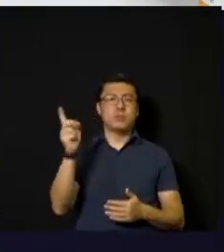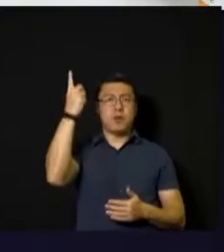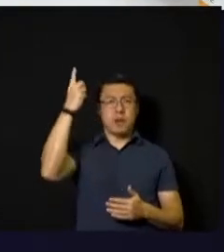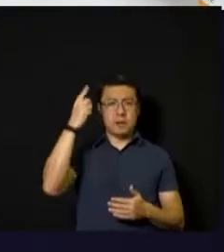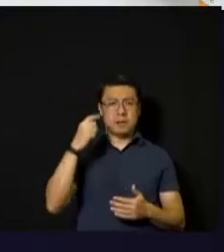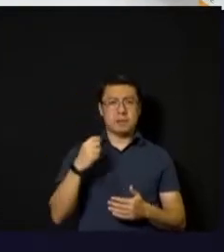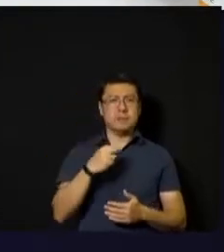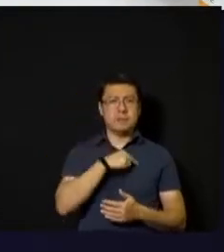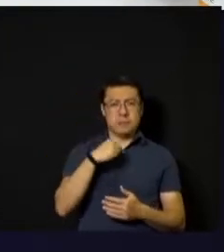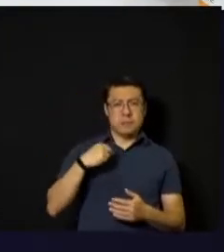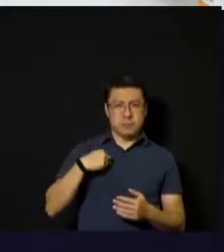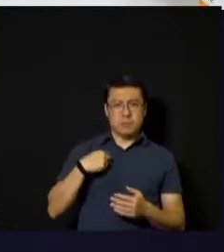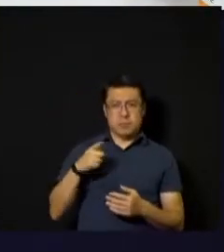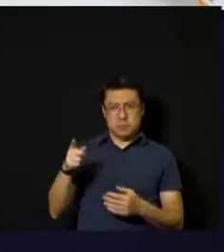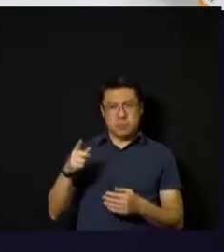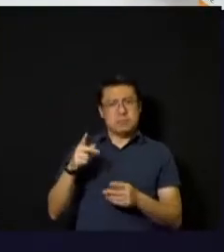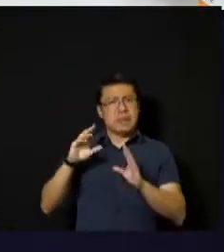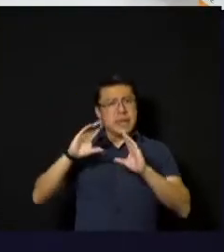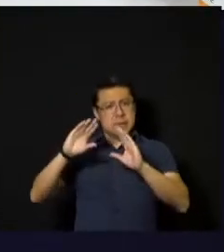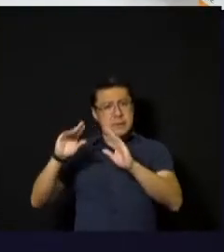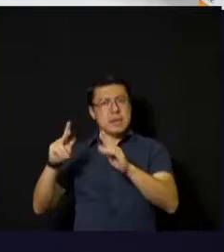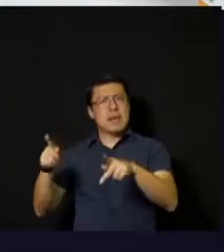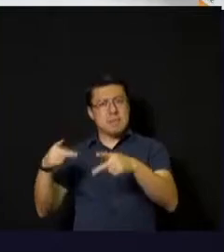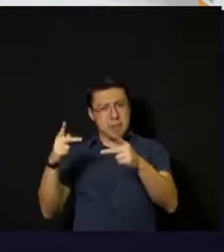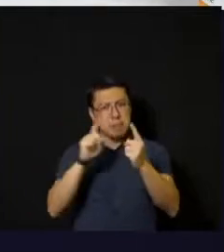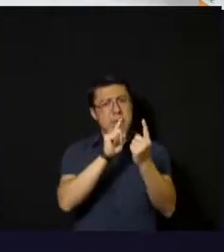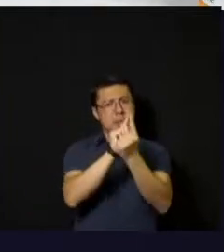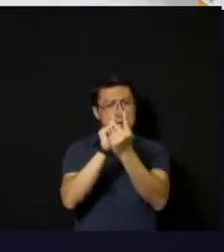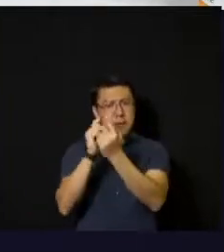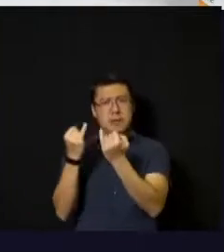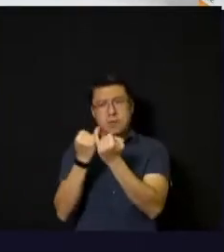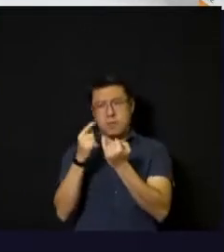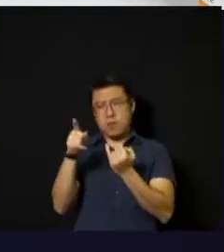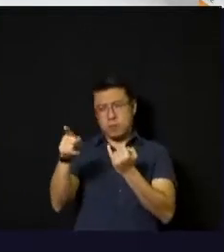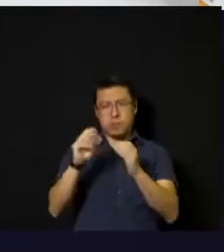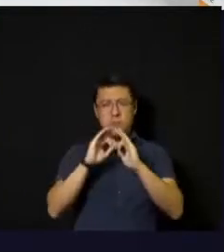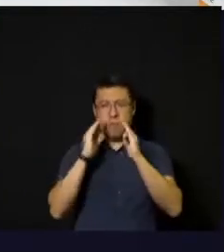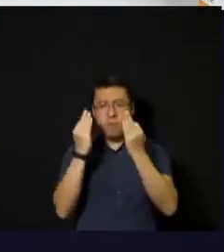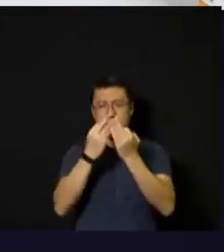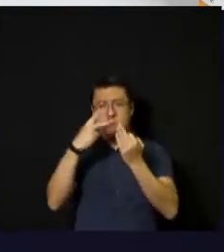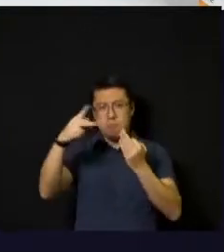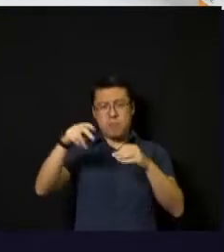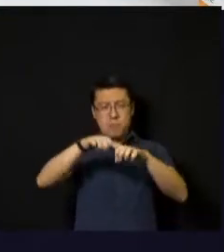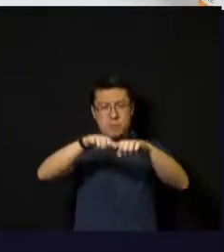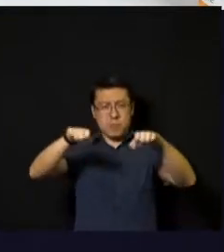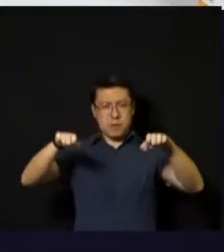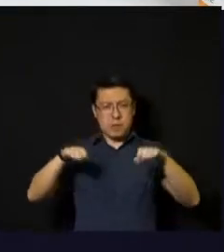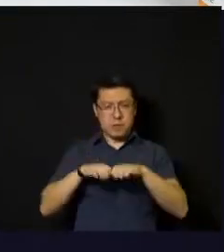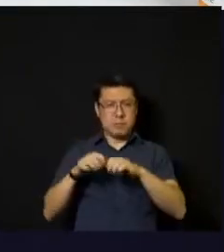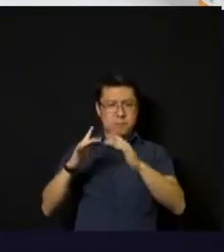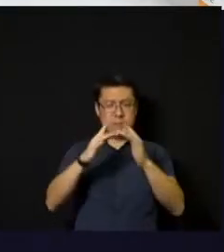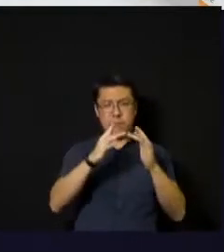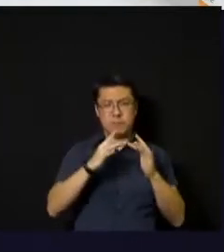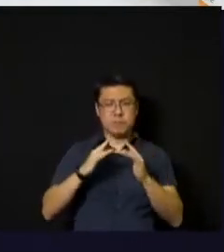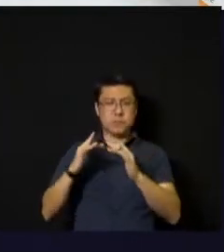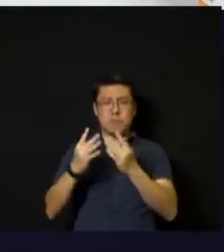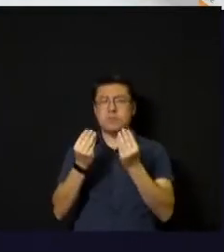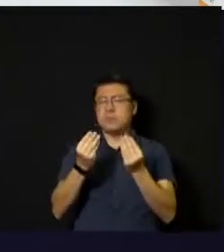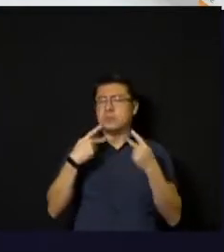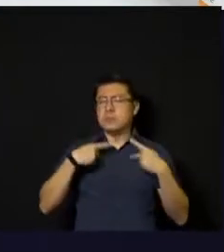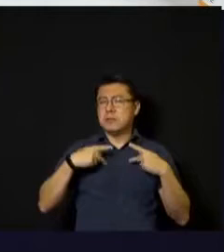him that through forming their network of distributors, he will be able to grow. Many times people